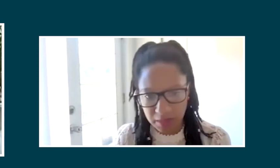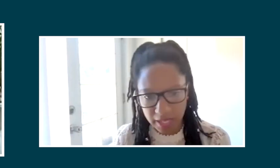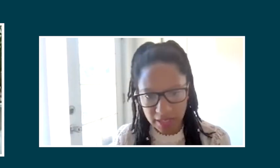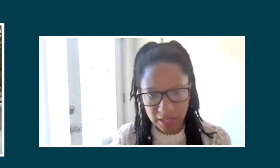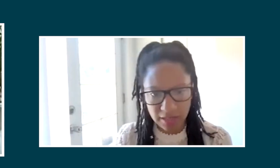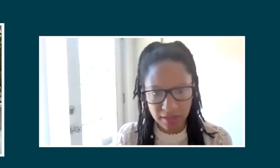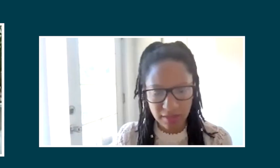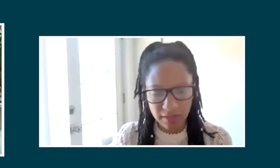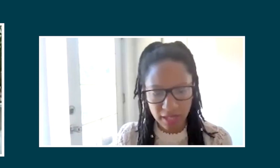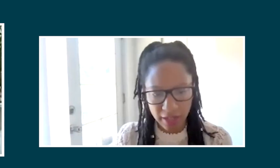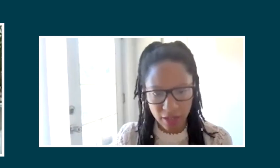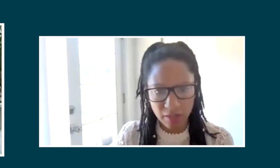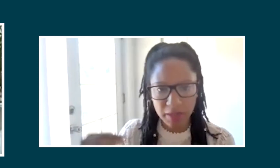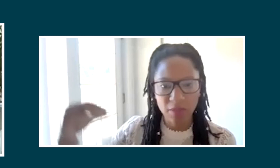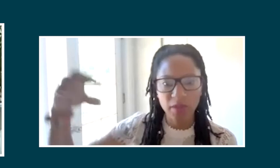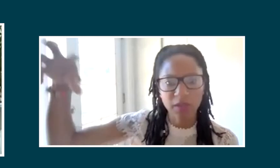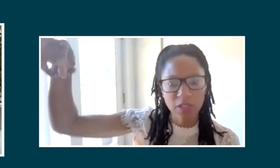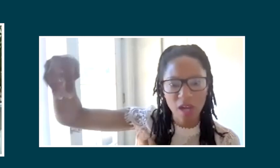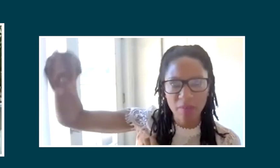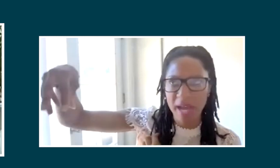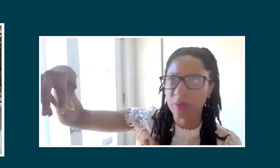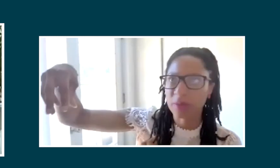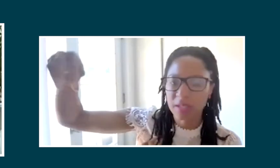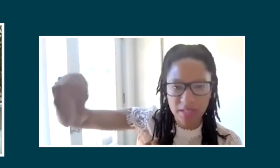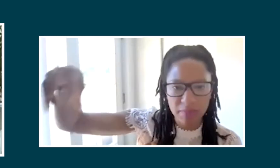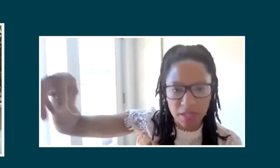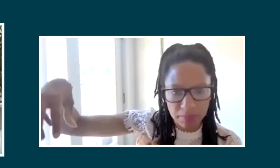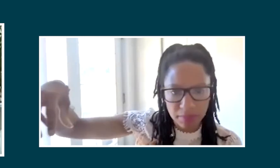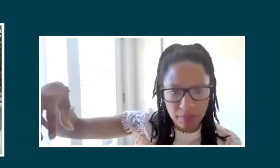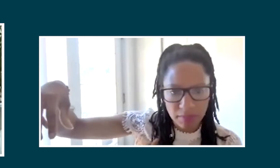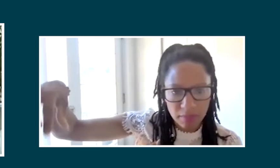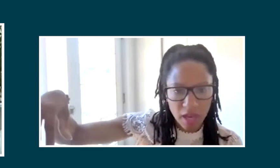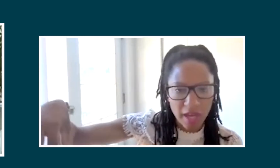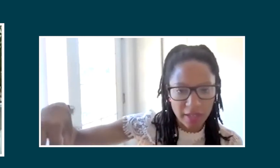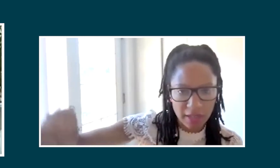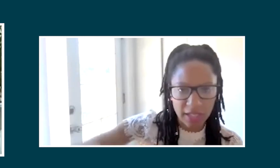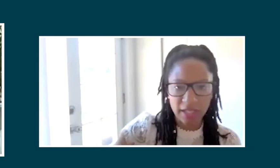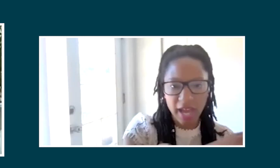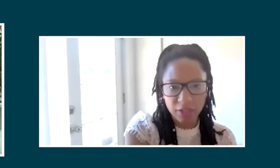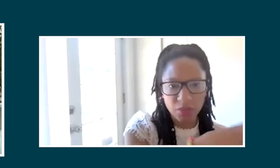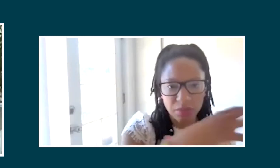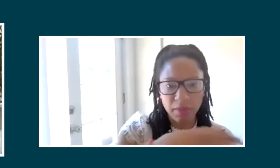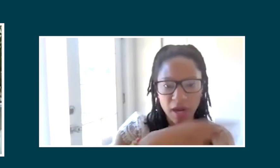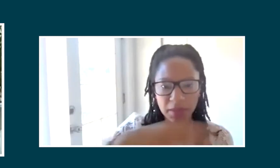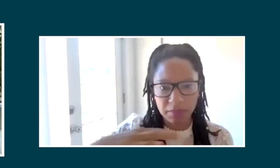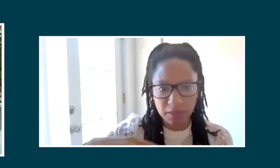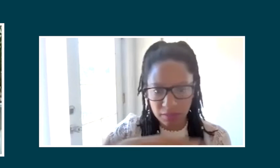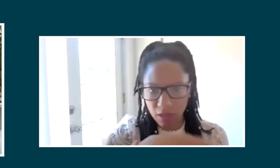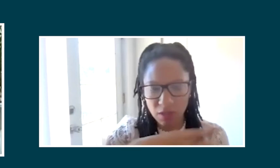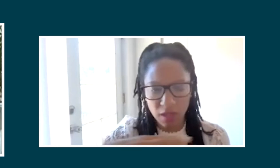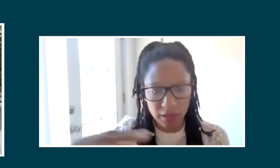breed the circumstances that occur, but then we only talk about the symptom, not the